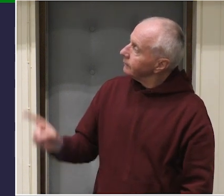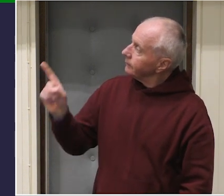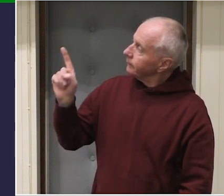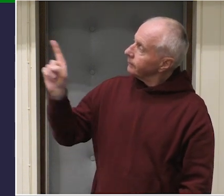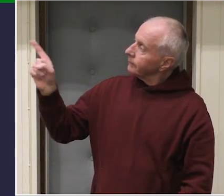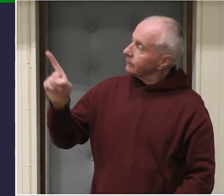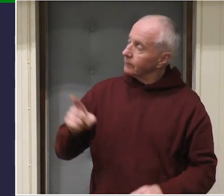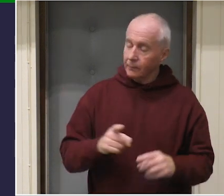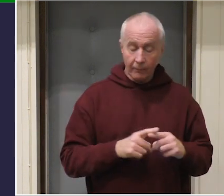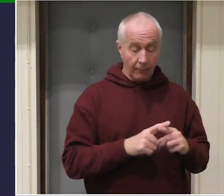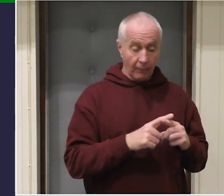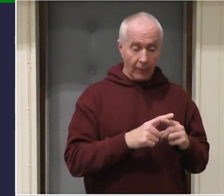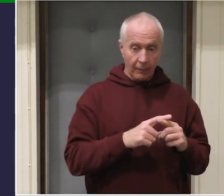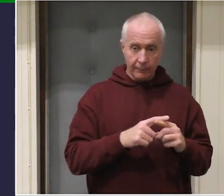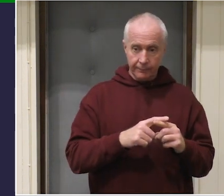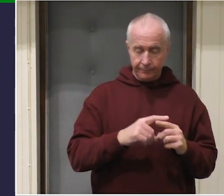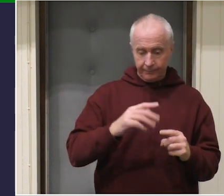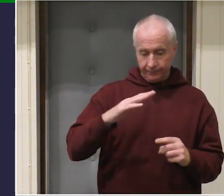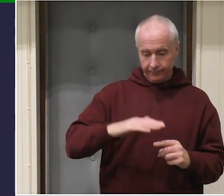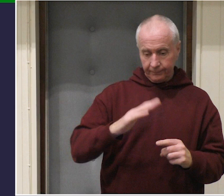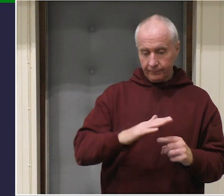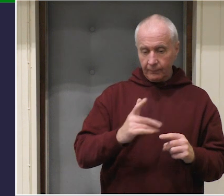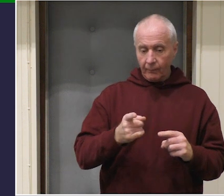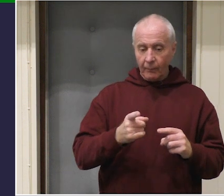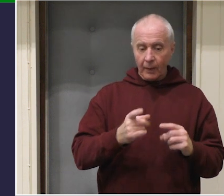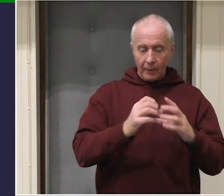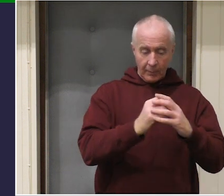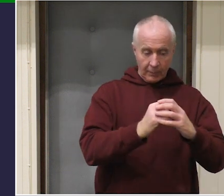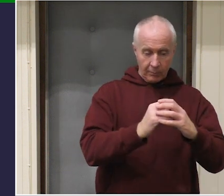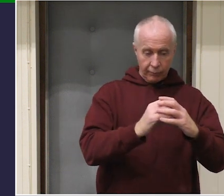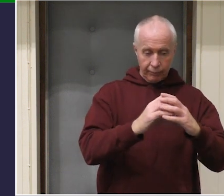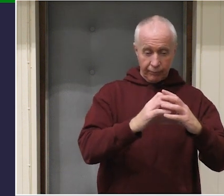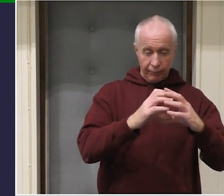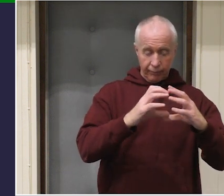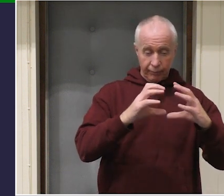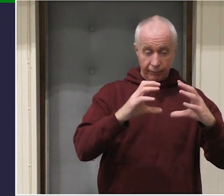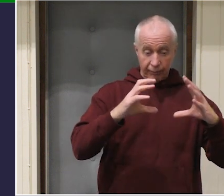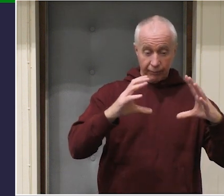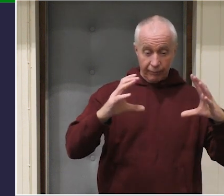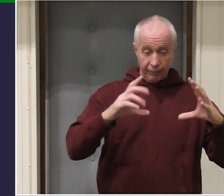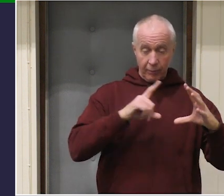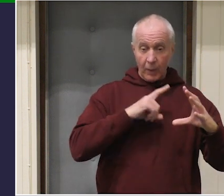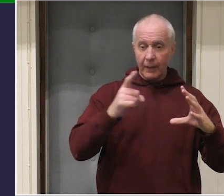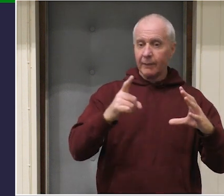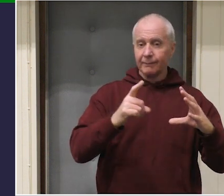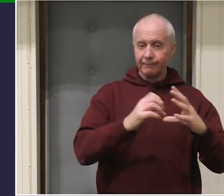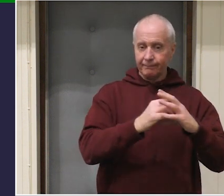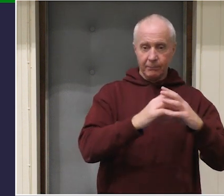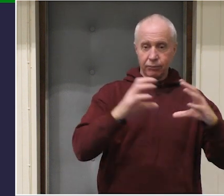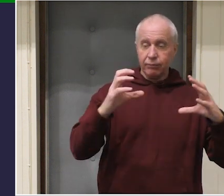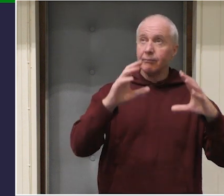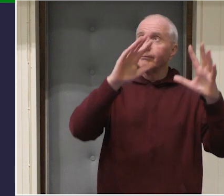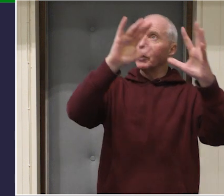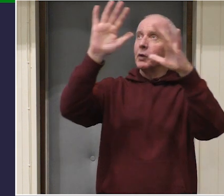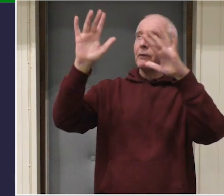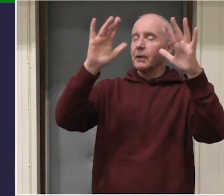have been here for millions of years and then got bigger as they evolved over time because the age of the universe is not enough. So these stars have